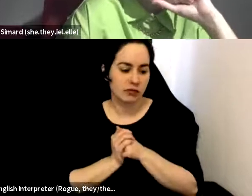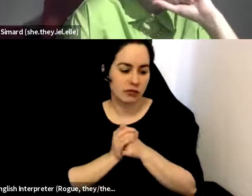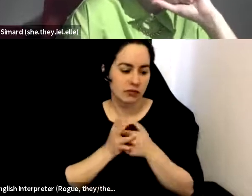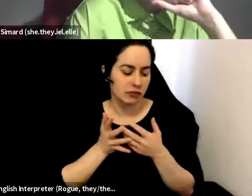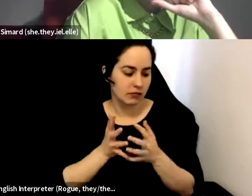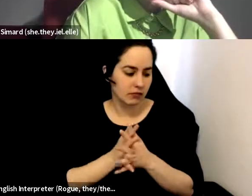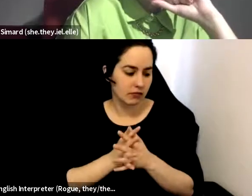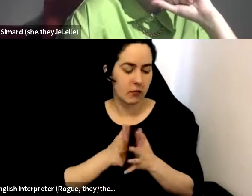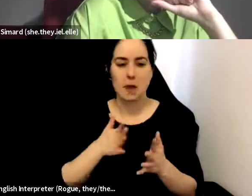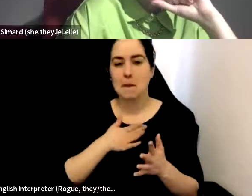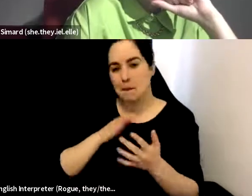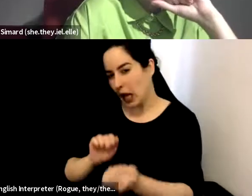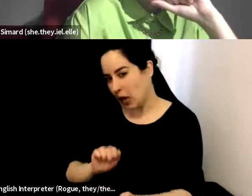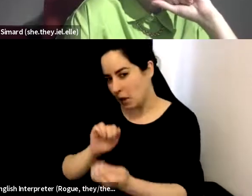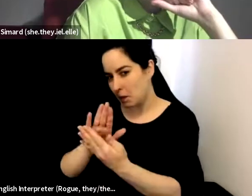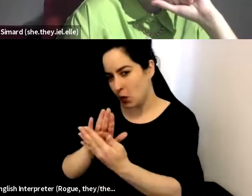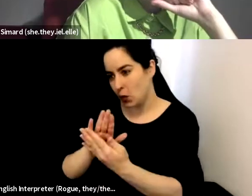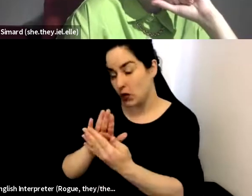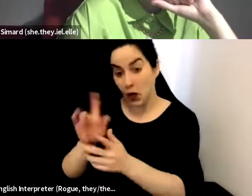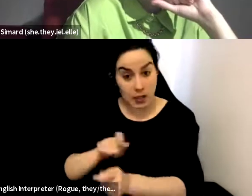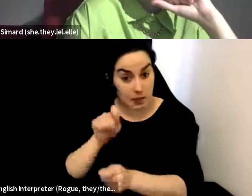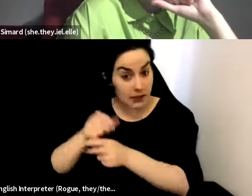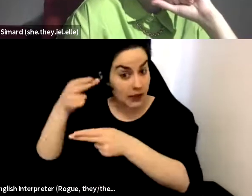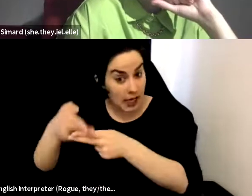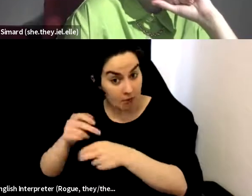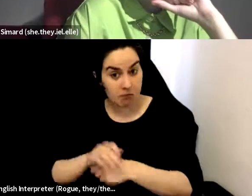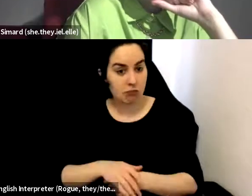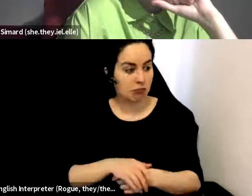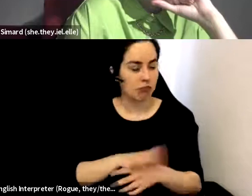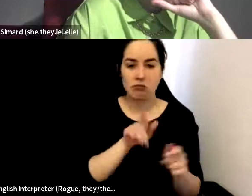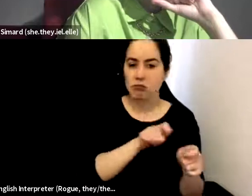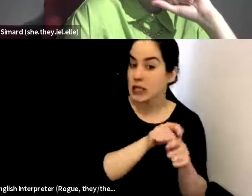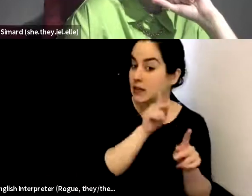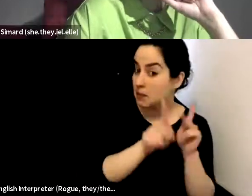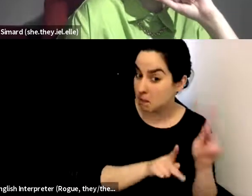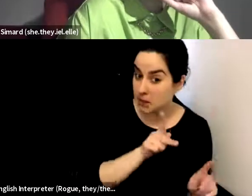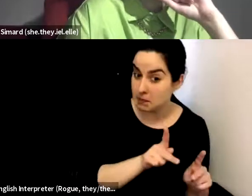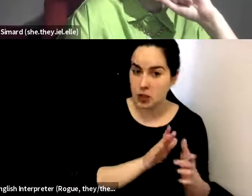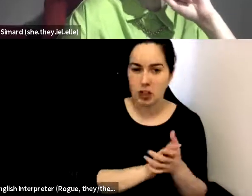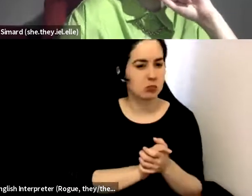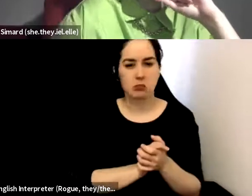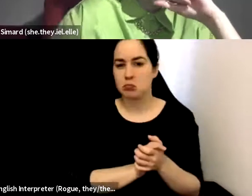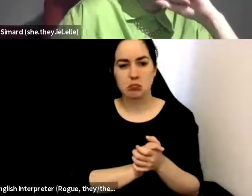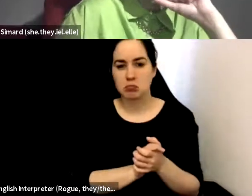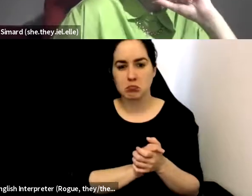specific names or people into the stories that I'm telling,